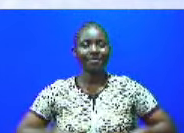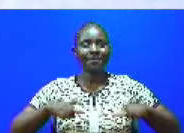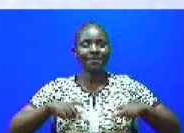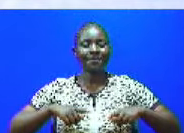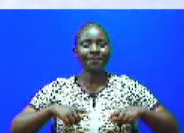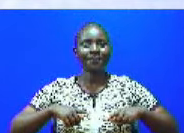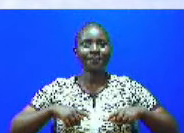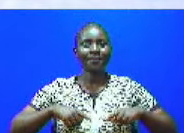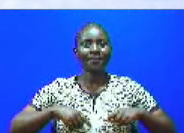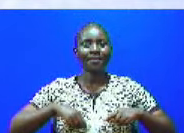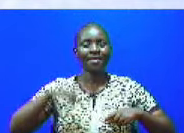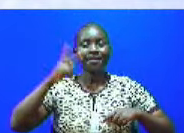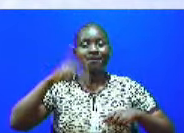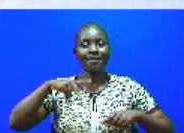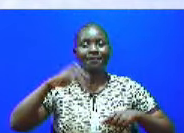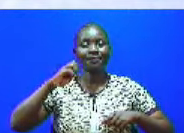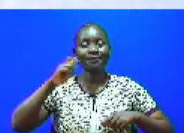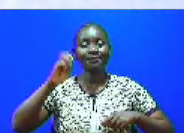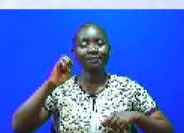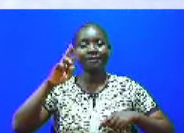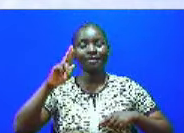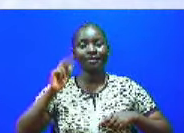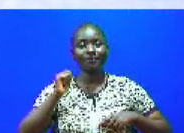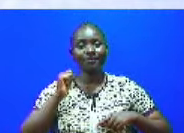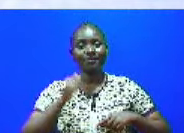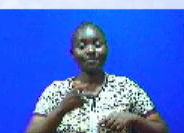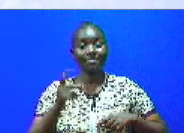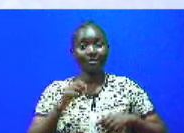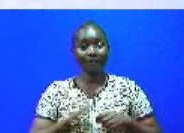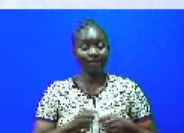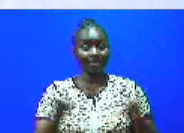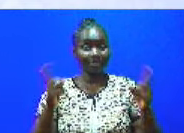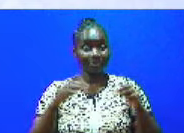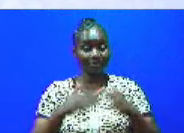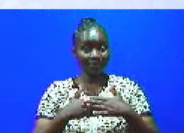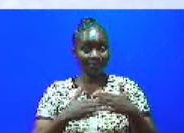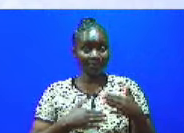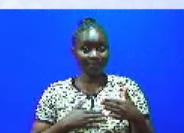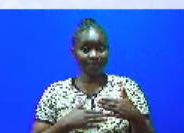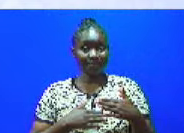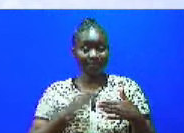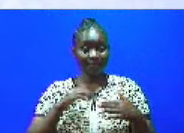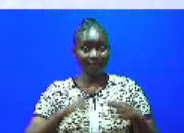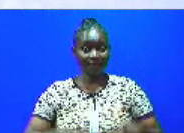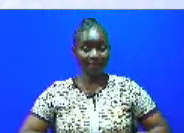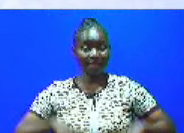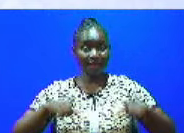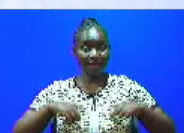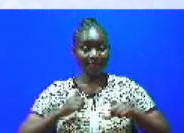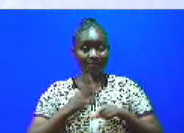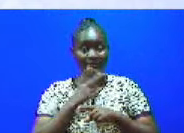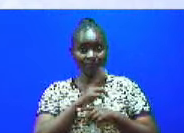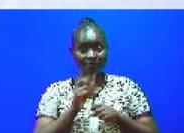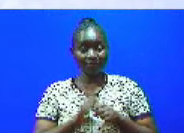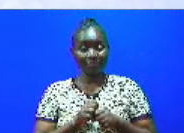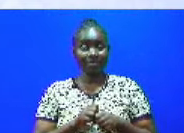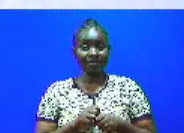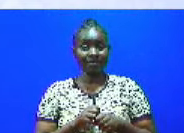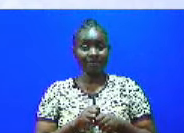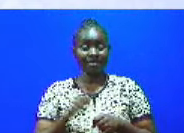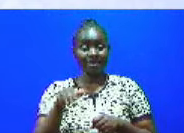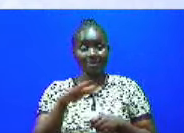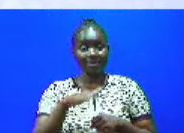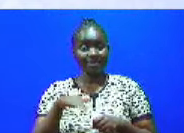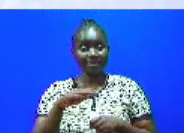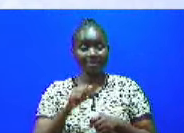bugongo gose pepo niko bono abaga ko ni wali tukuri yalero magega yogo siriku mabuga yen kolengana na bwata na wekira na sense me yuni